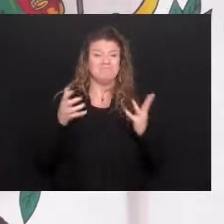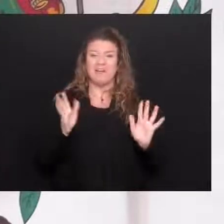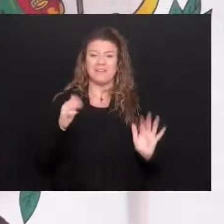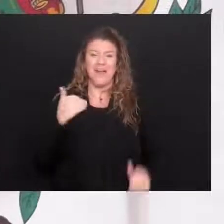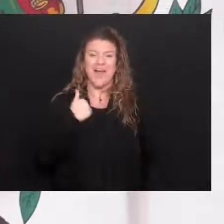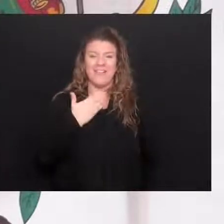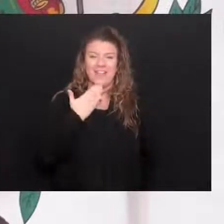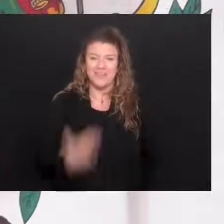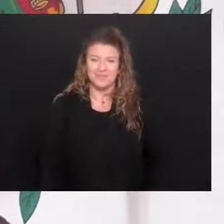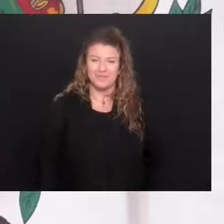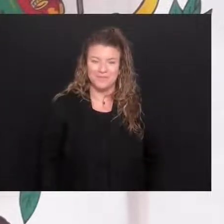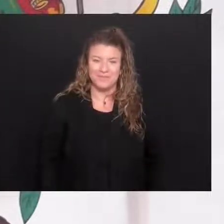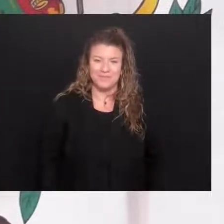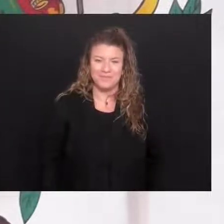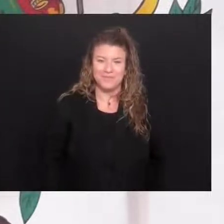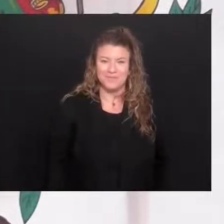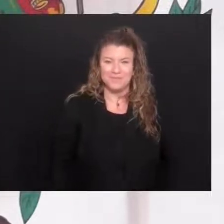right now.